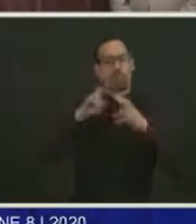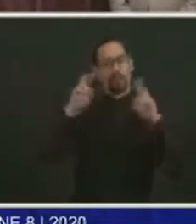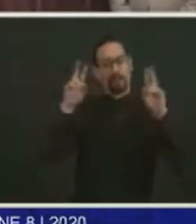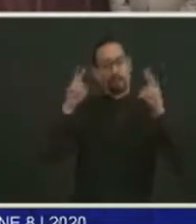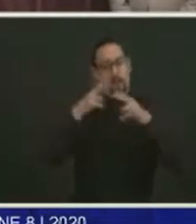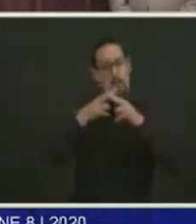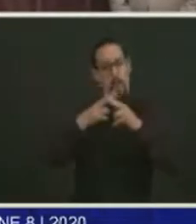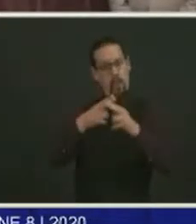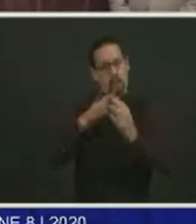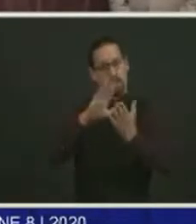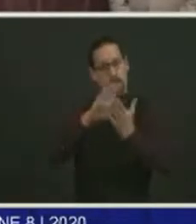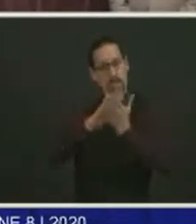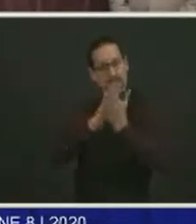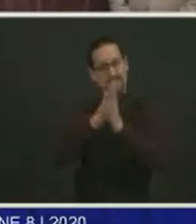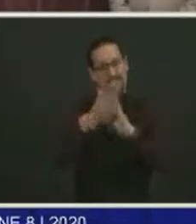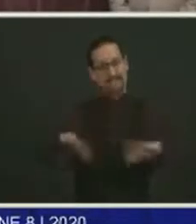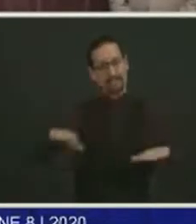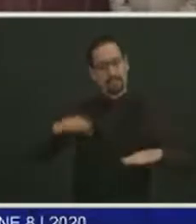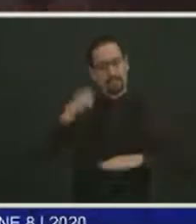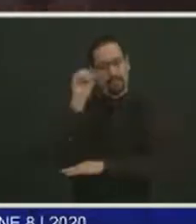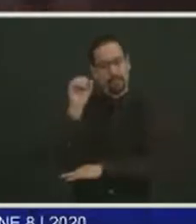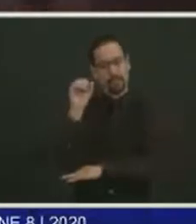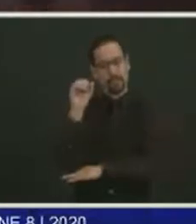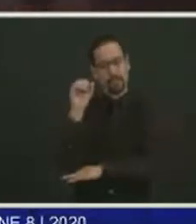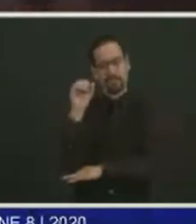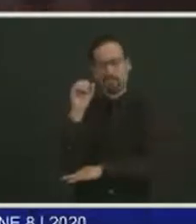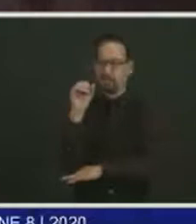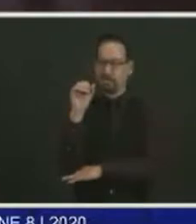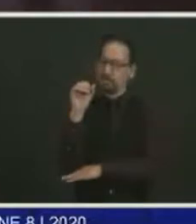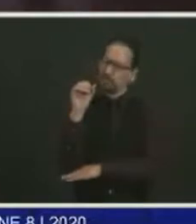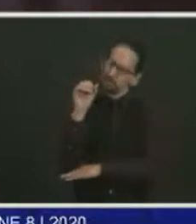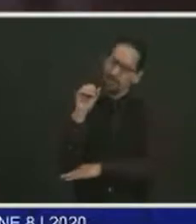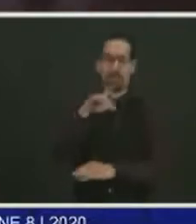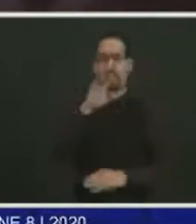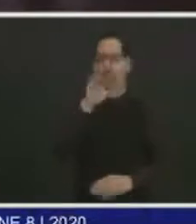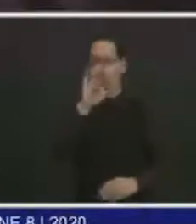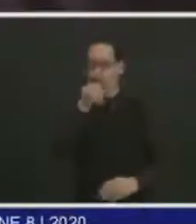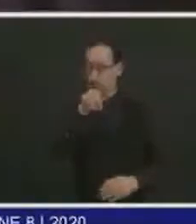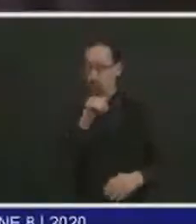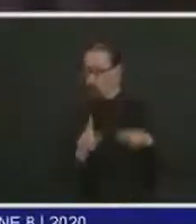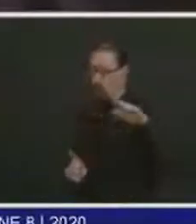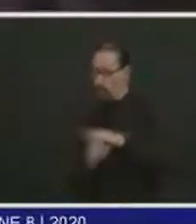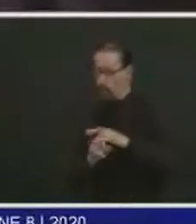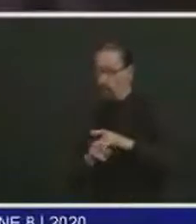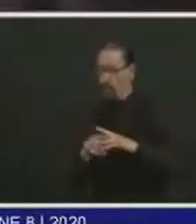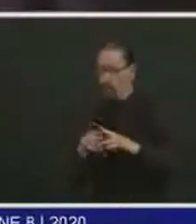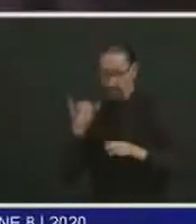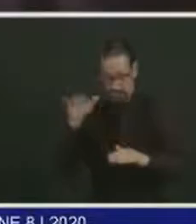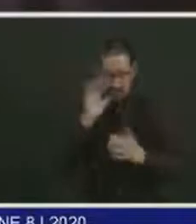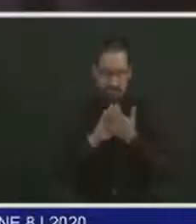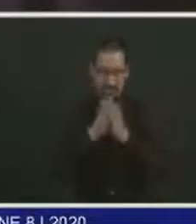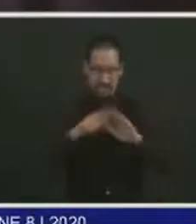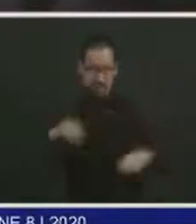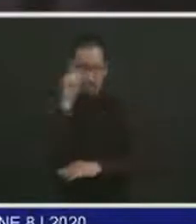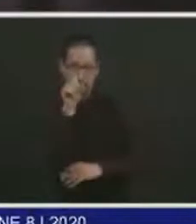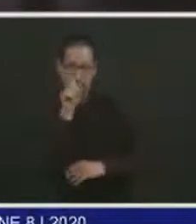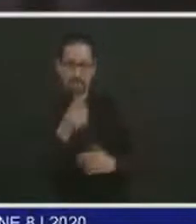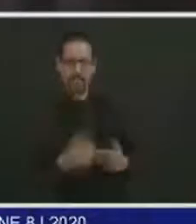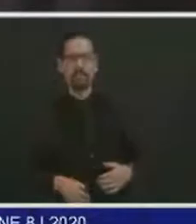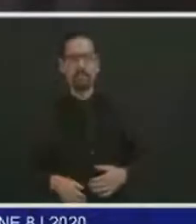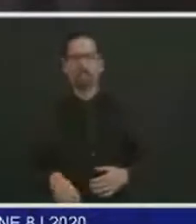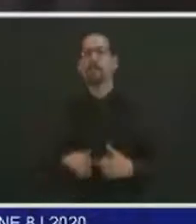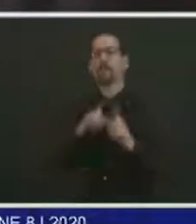knows how long that would have gone or how that would have ended up? Yeah. I appreciate you saying that. I think really the credit goes to the folks who organized